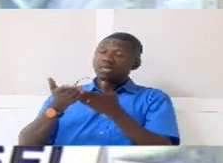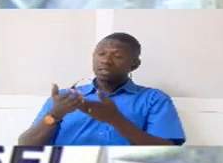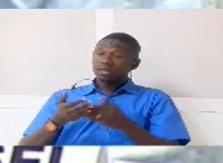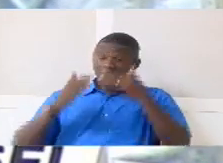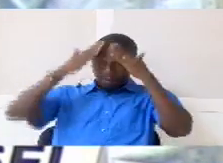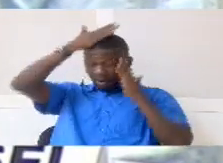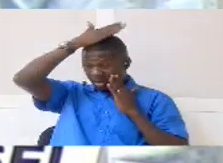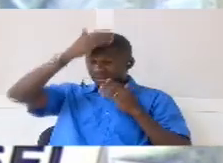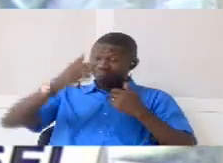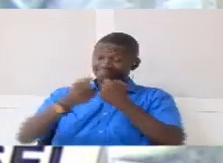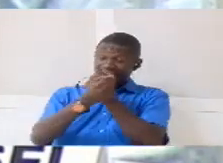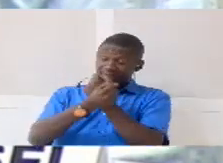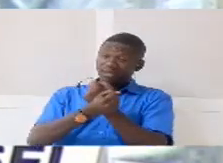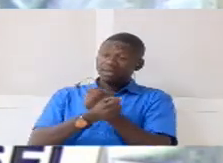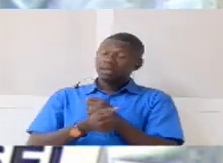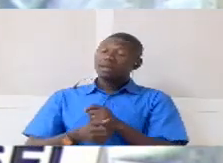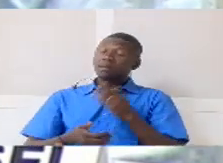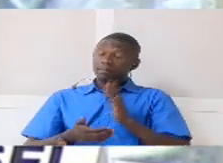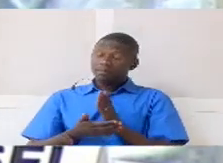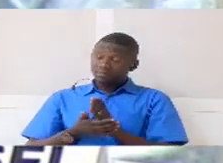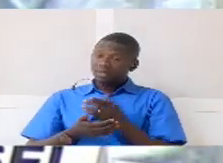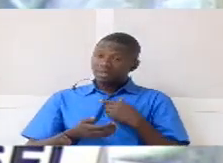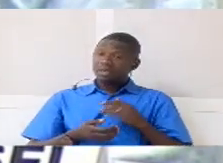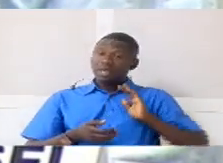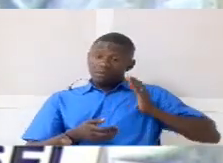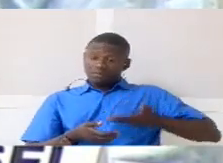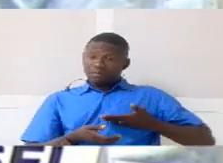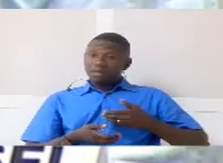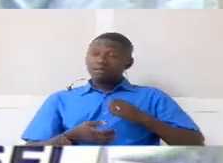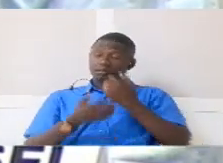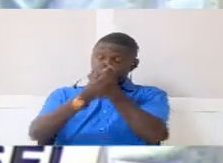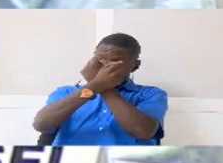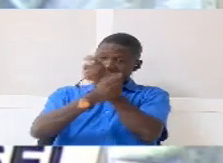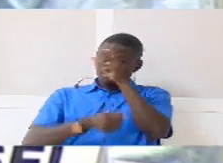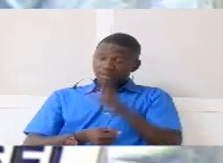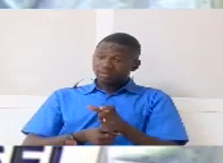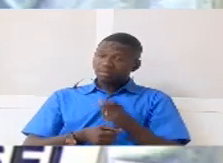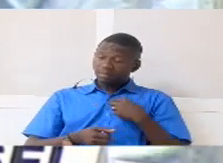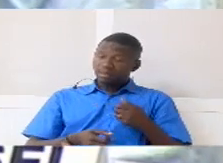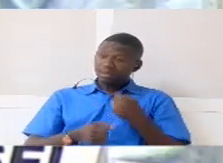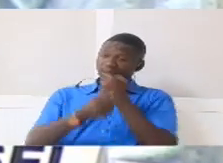the child of a female prisoner may be admitted into a prison,